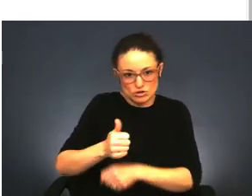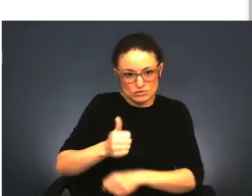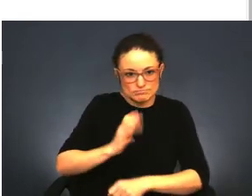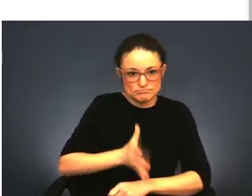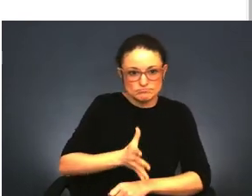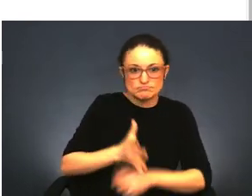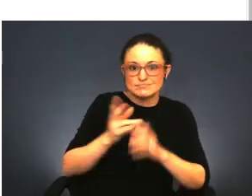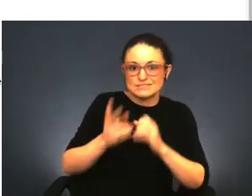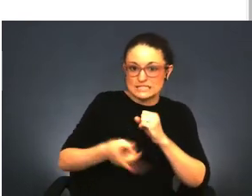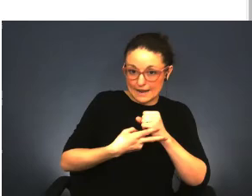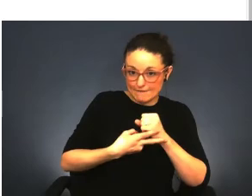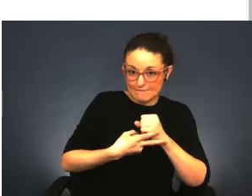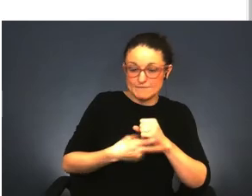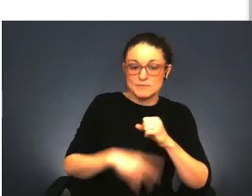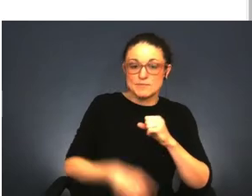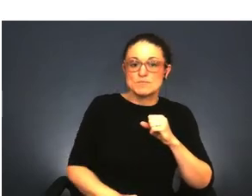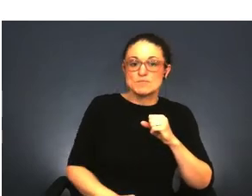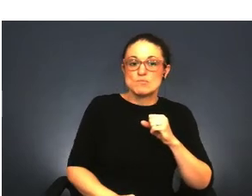it.